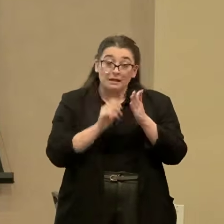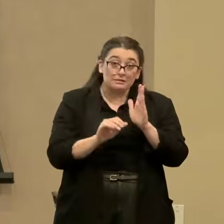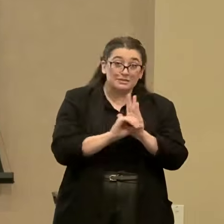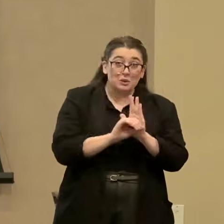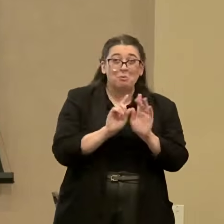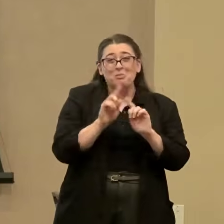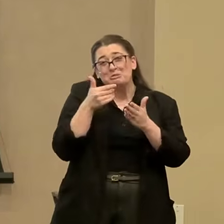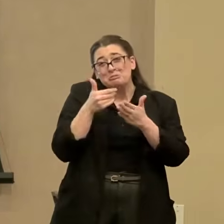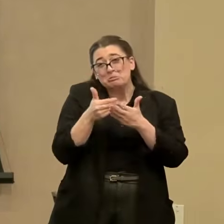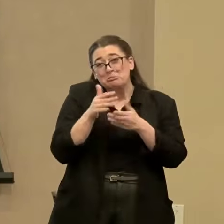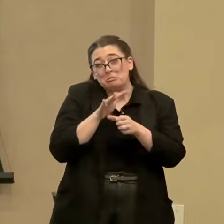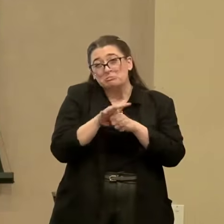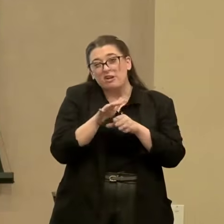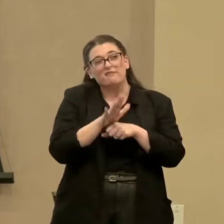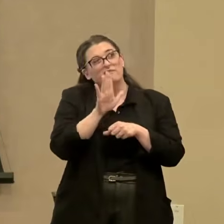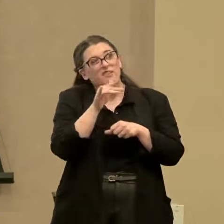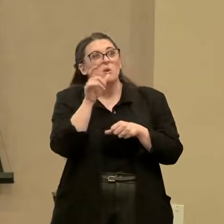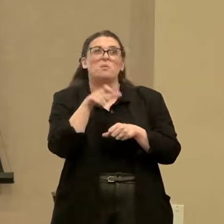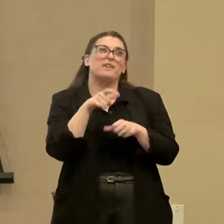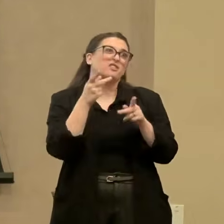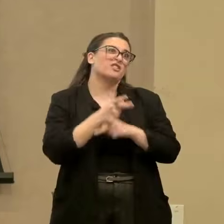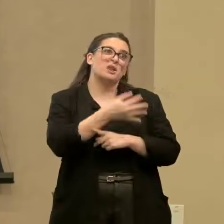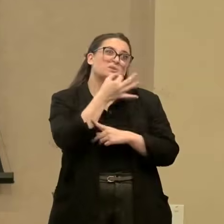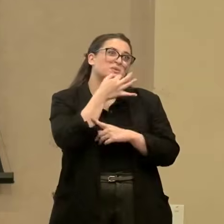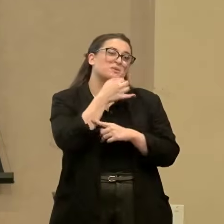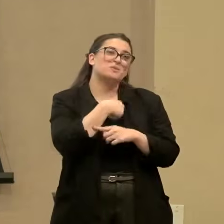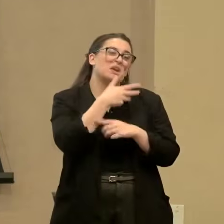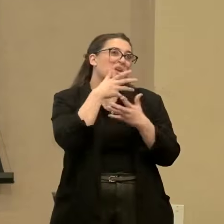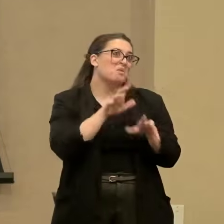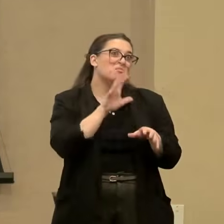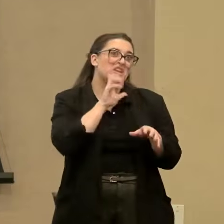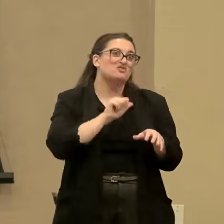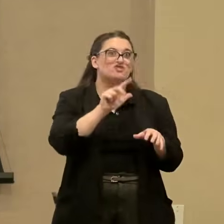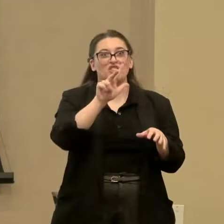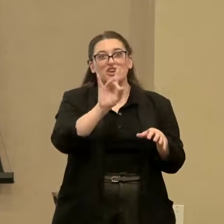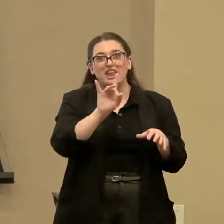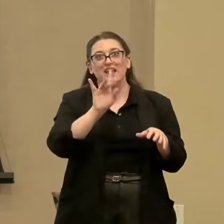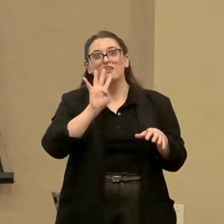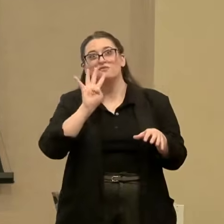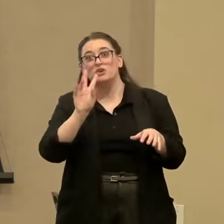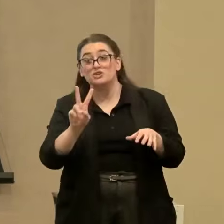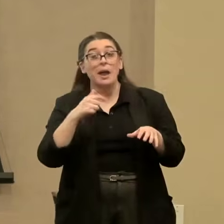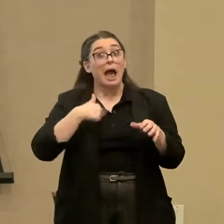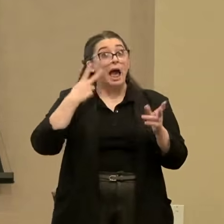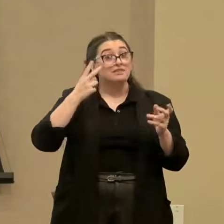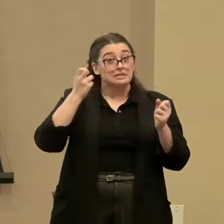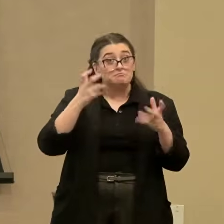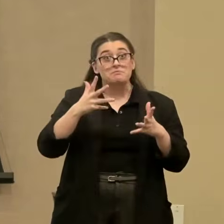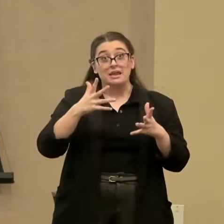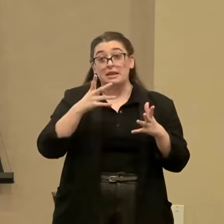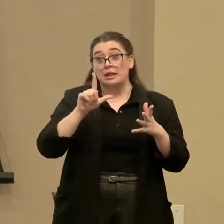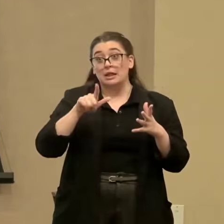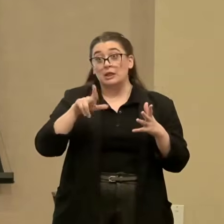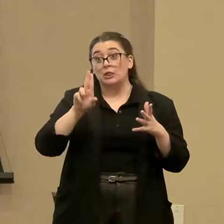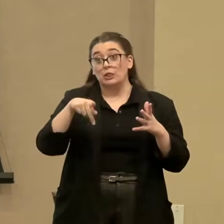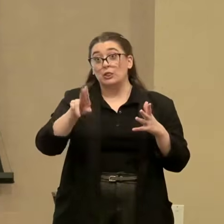to zero, and you're like, look, we kind of need to do this soon. I don't want to be 38, 42, although I have seen successful lupus patients